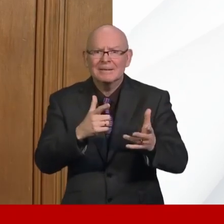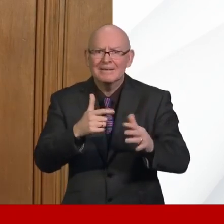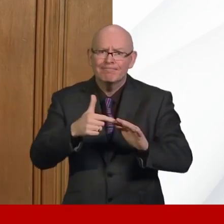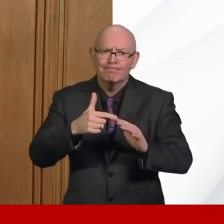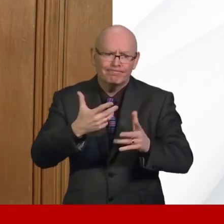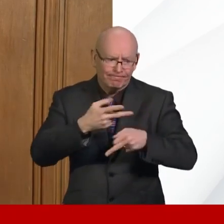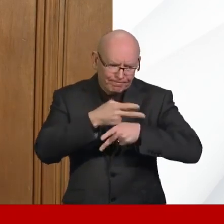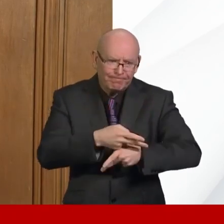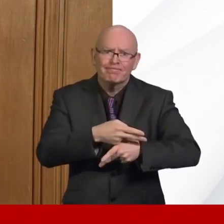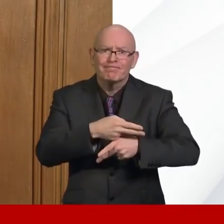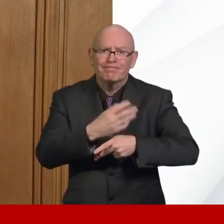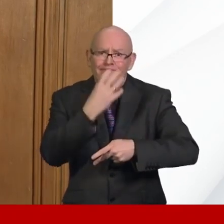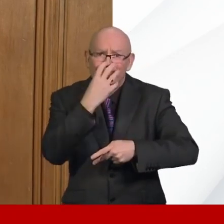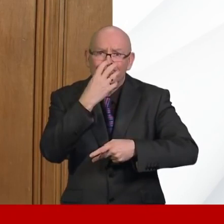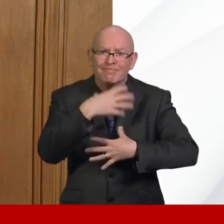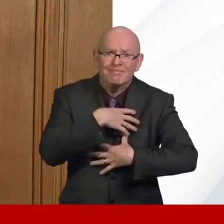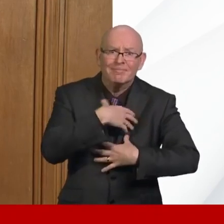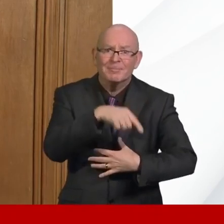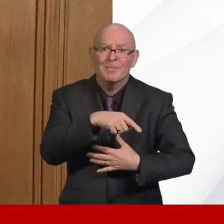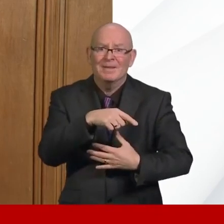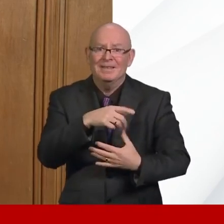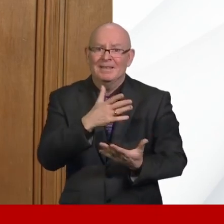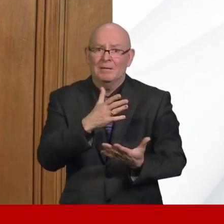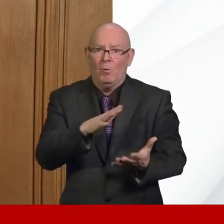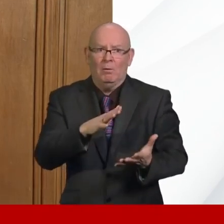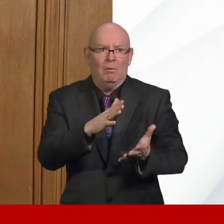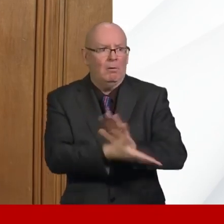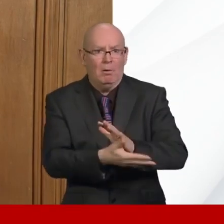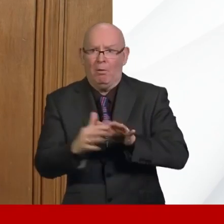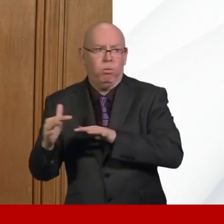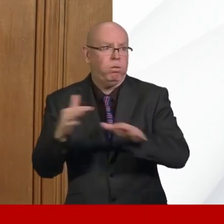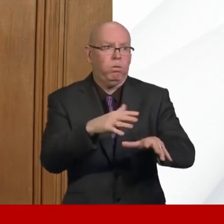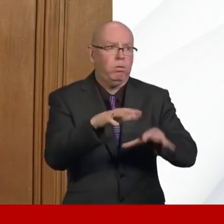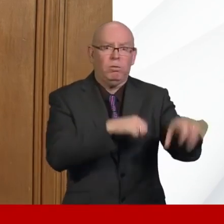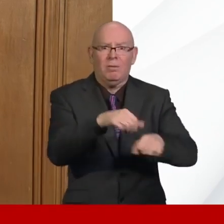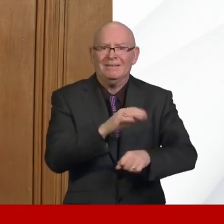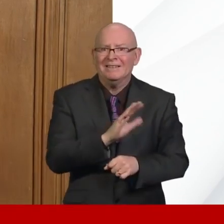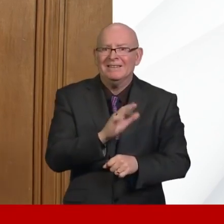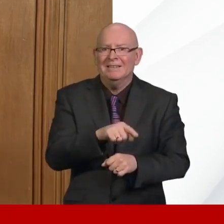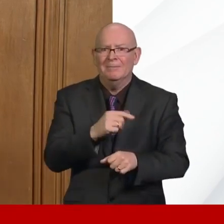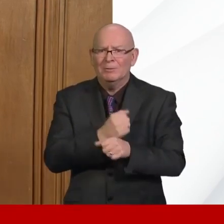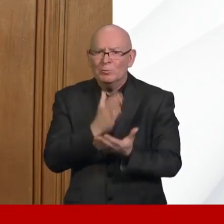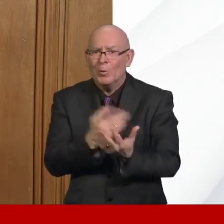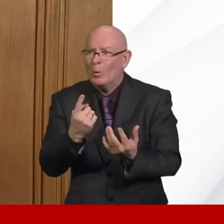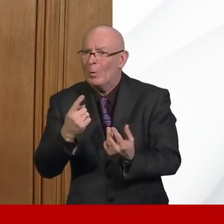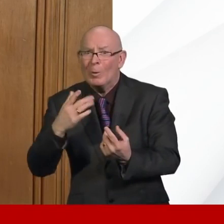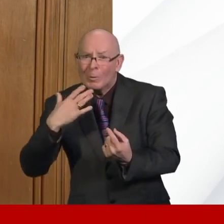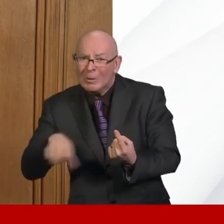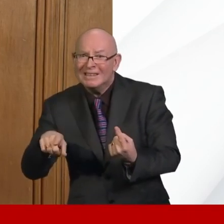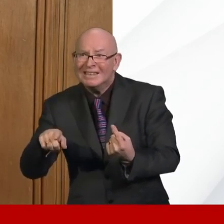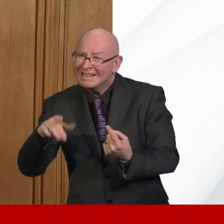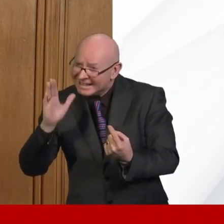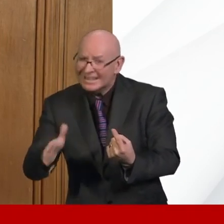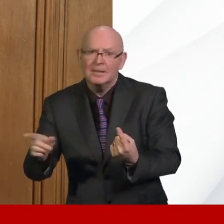happens. And right from the beginning, we said schools are one of the things you can do, but they're less important than some of the others that have been